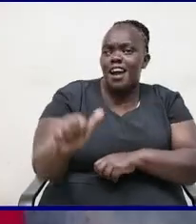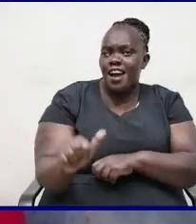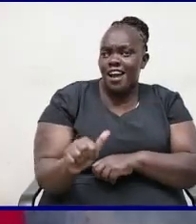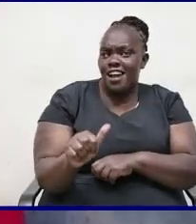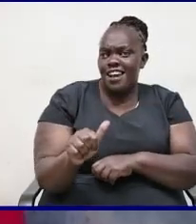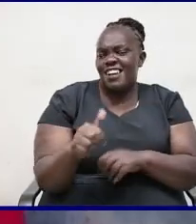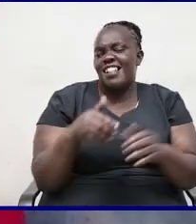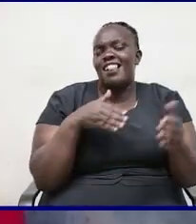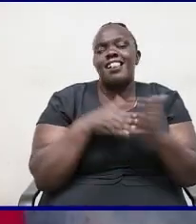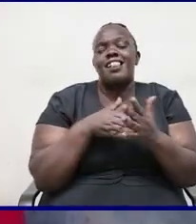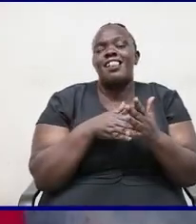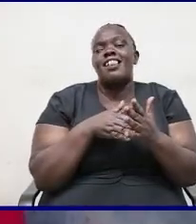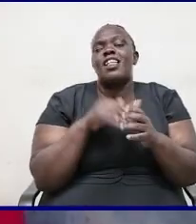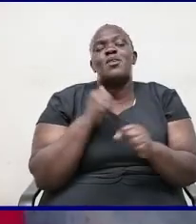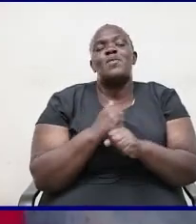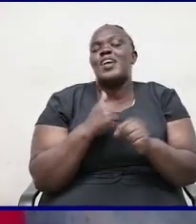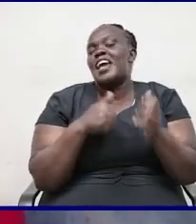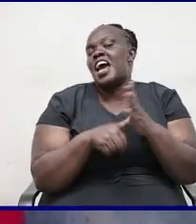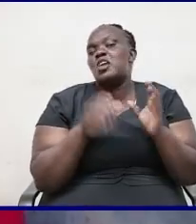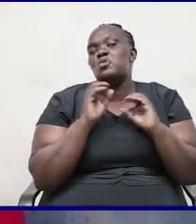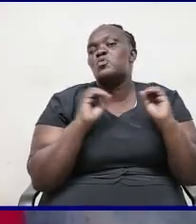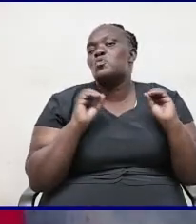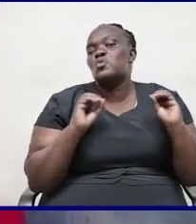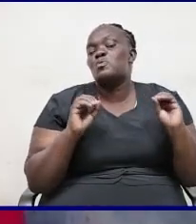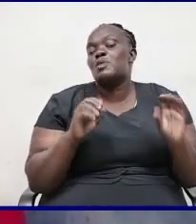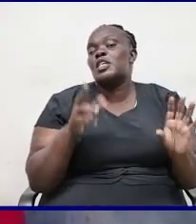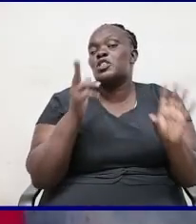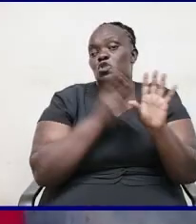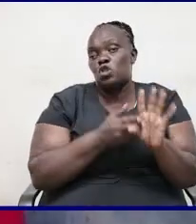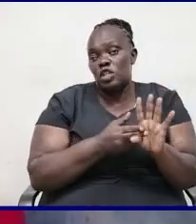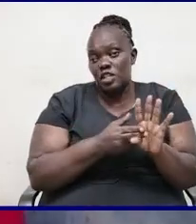that did not bar me from working very hard. I only